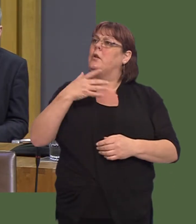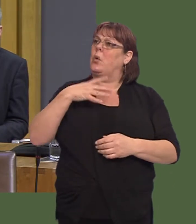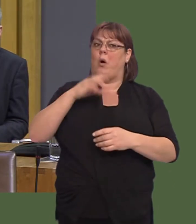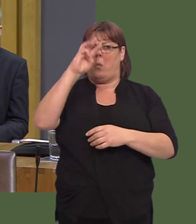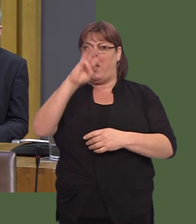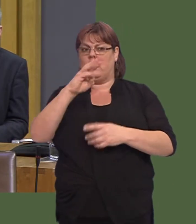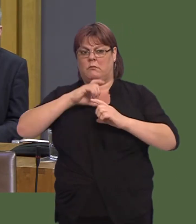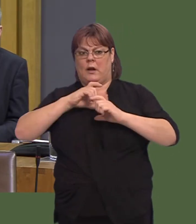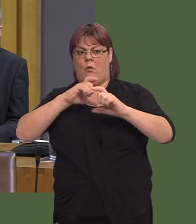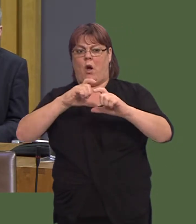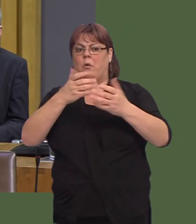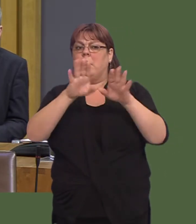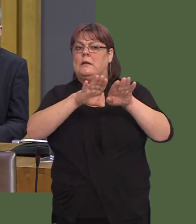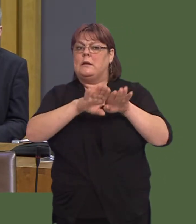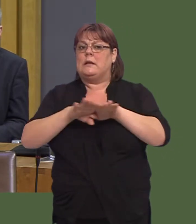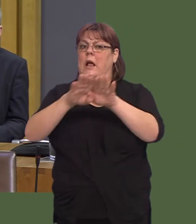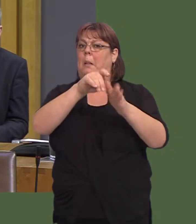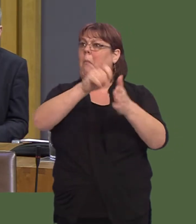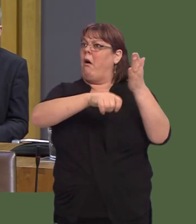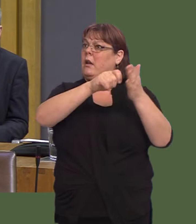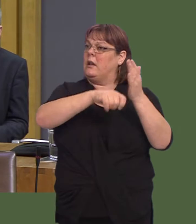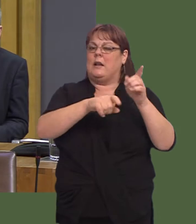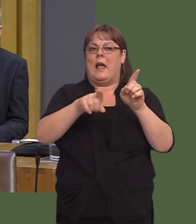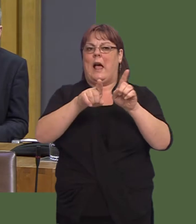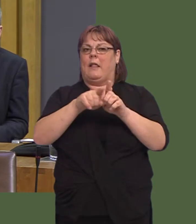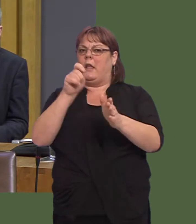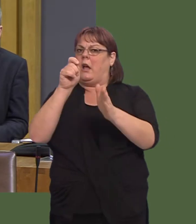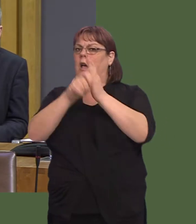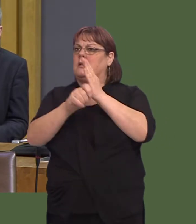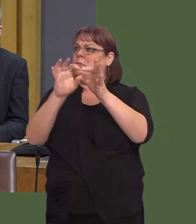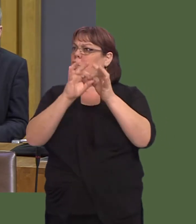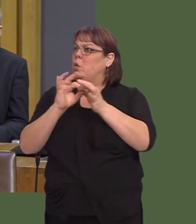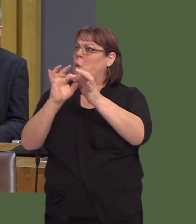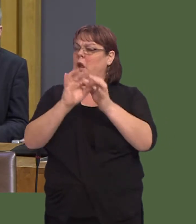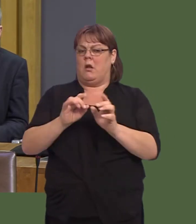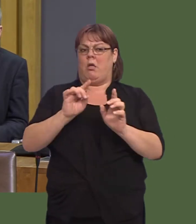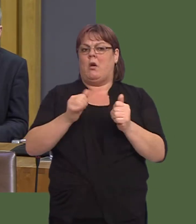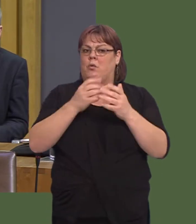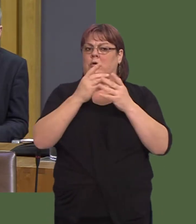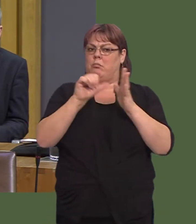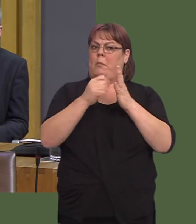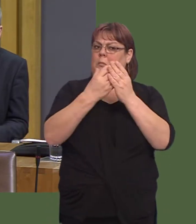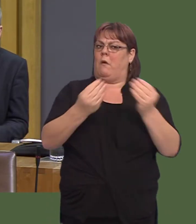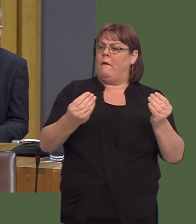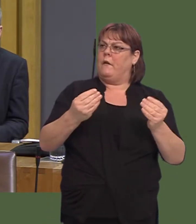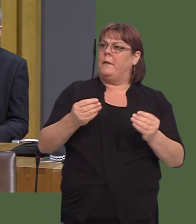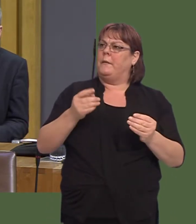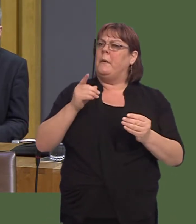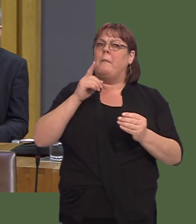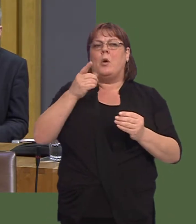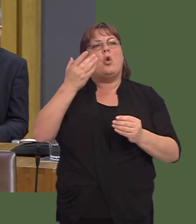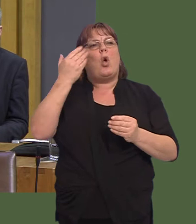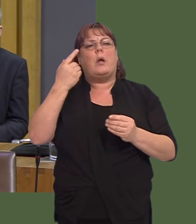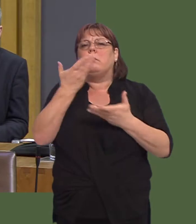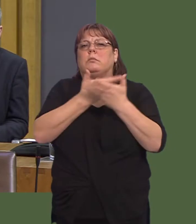want Wales to remain in the single market and that membership of the customs union is the solution to this problem. We heard